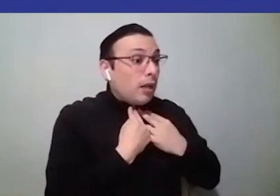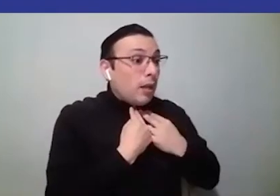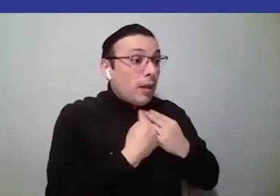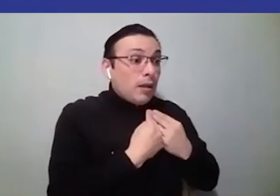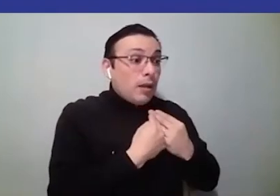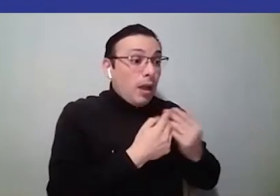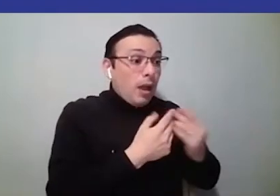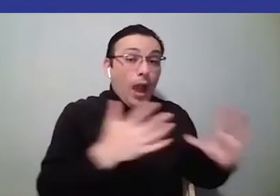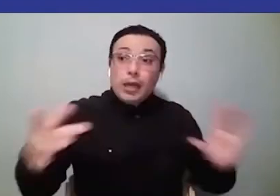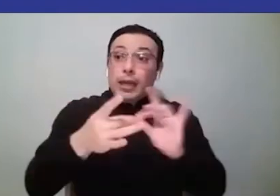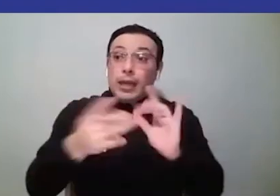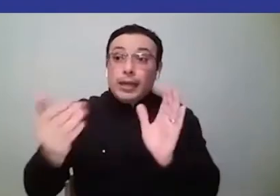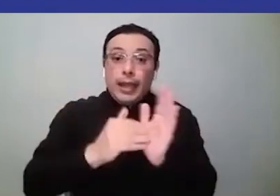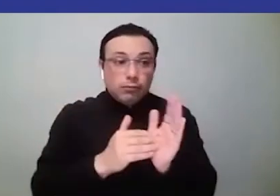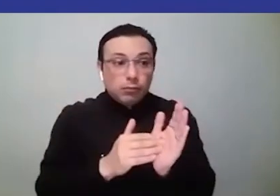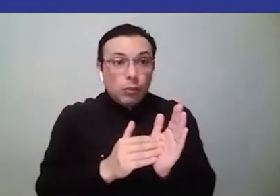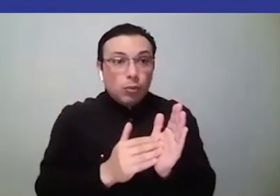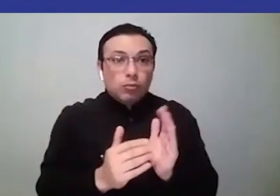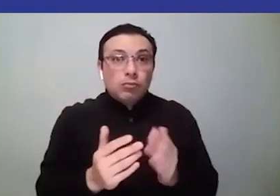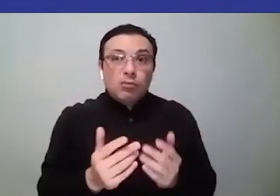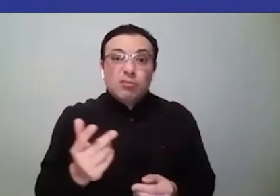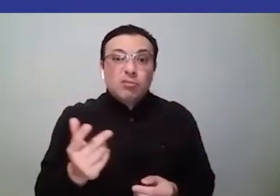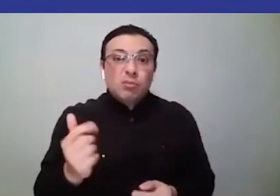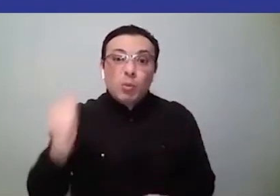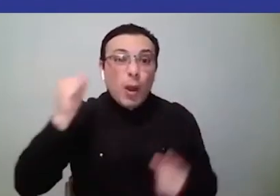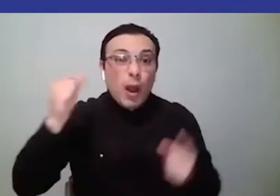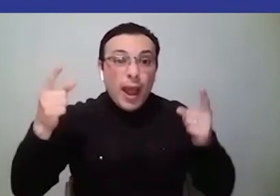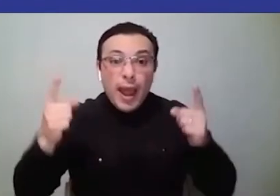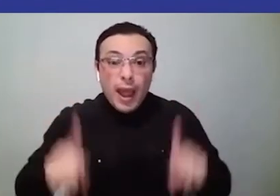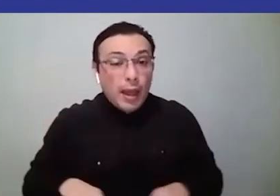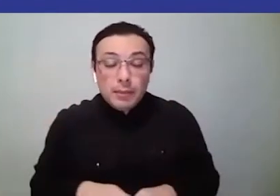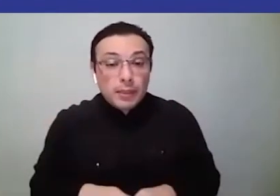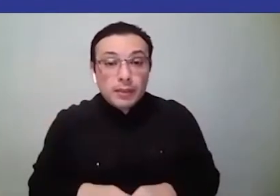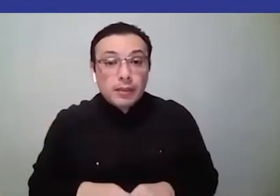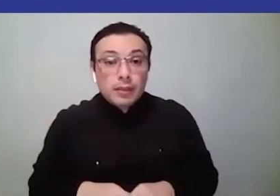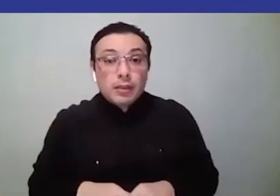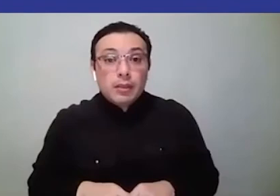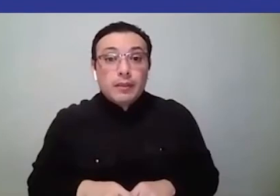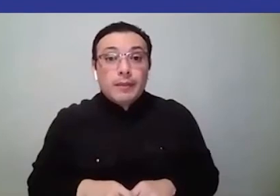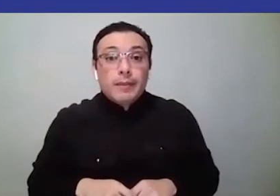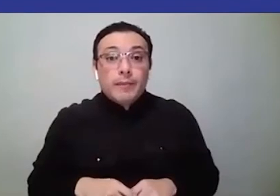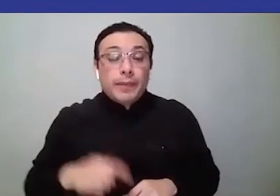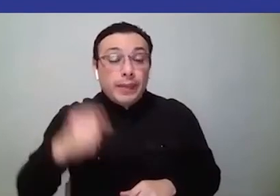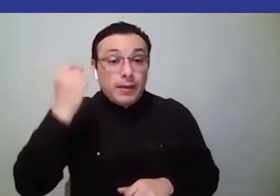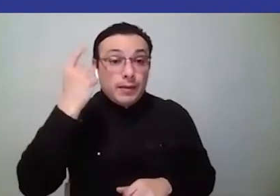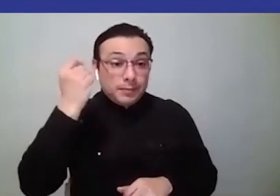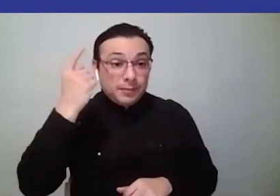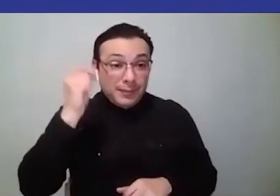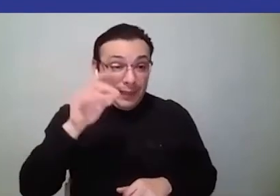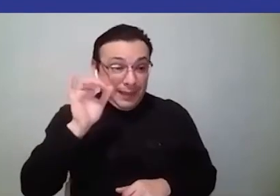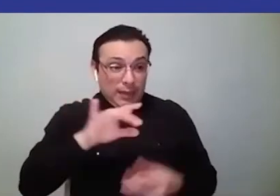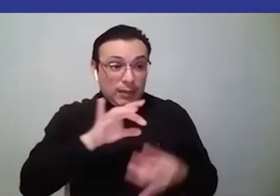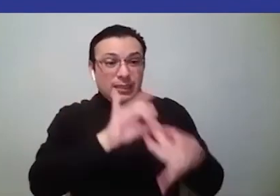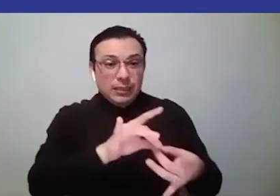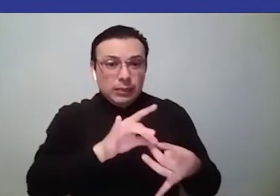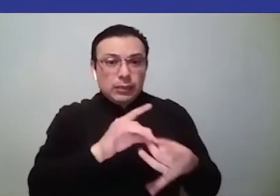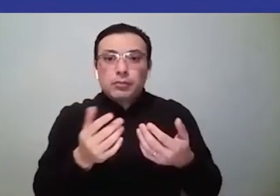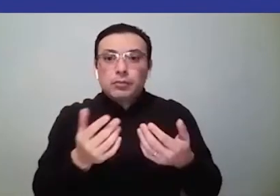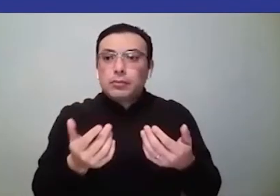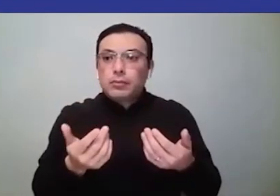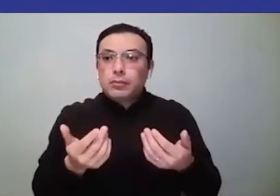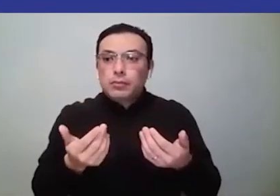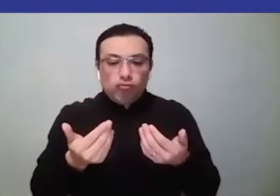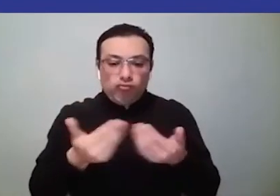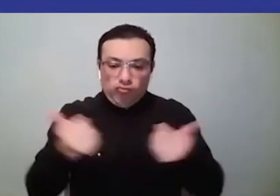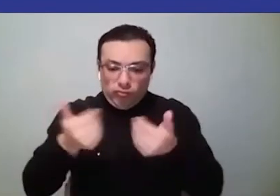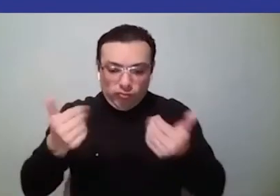that separation, it's not even only a classificatory project of segmentation, it's a physical work of